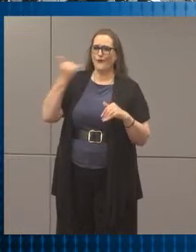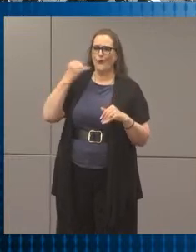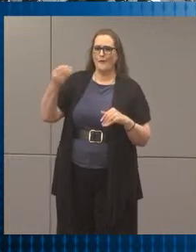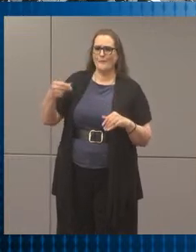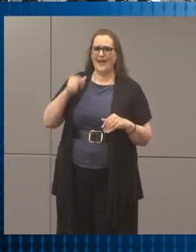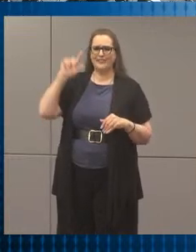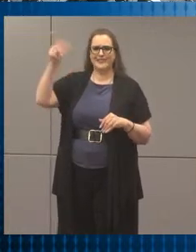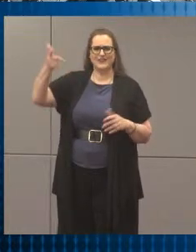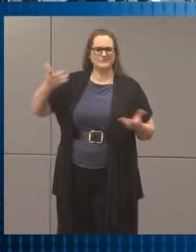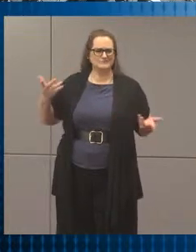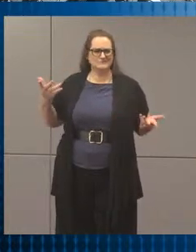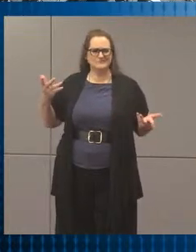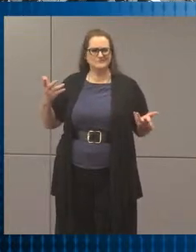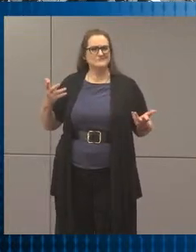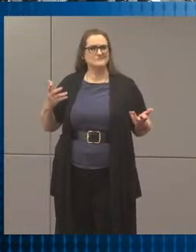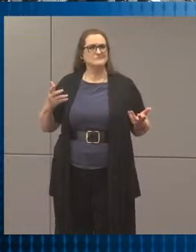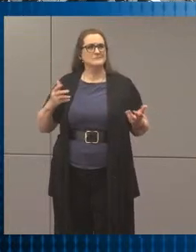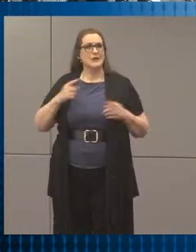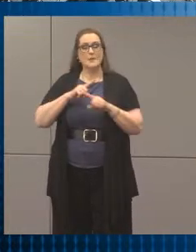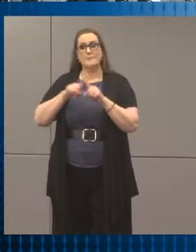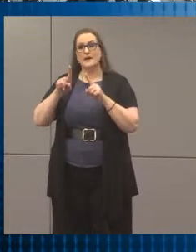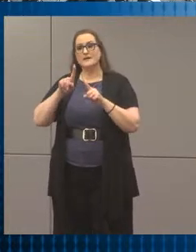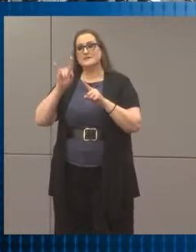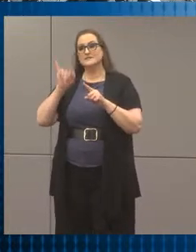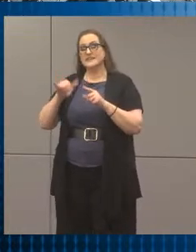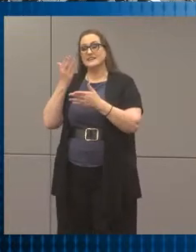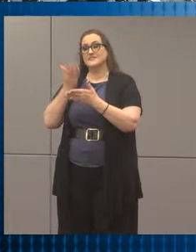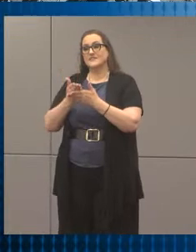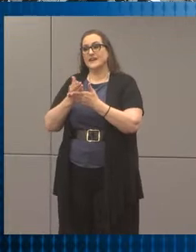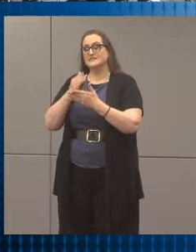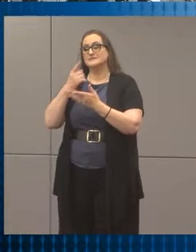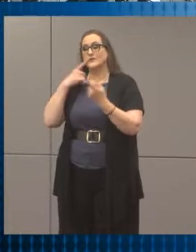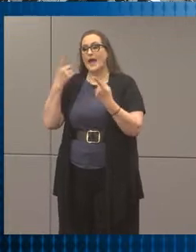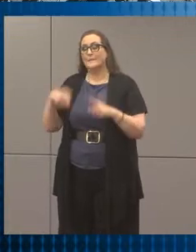it later? But that is in fact what has happened.